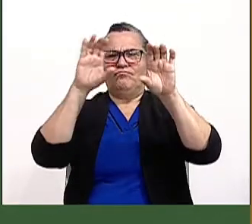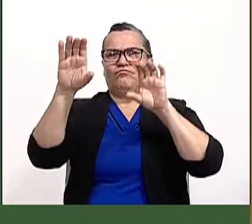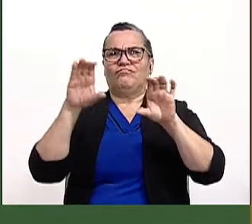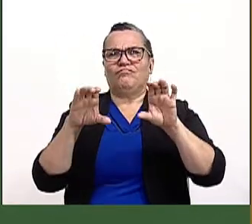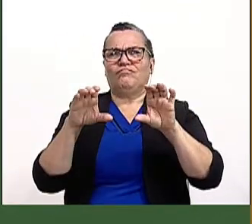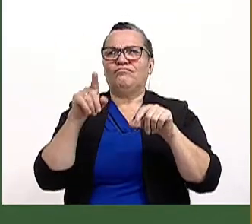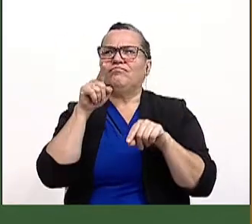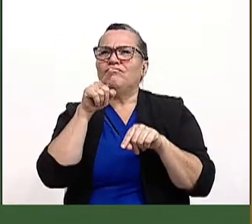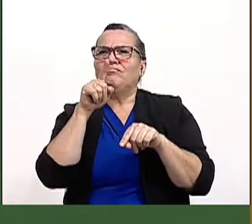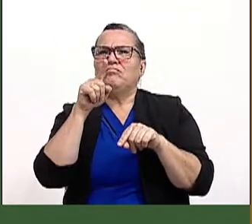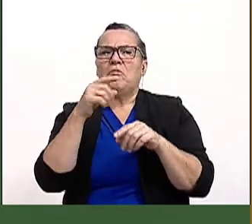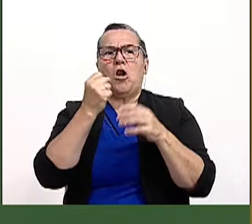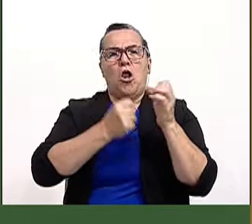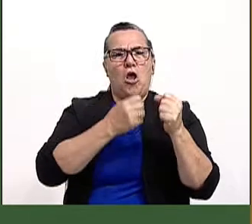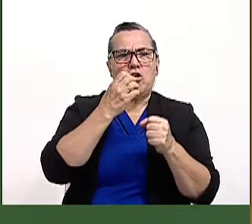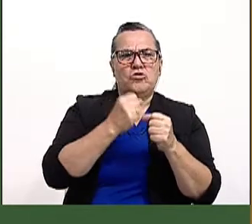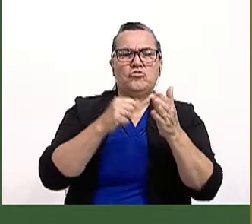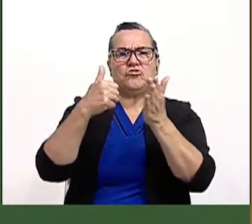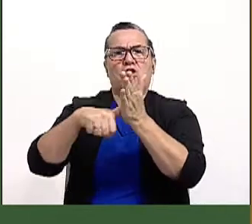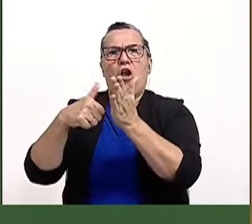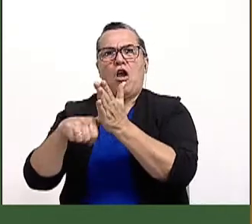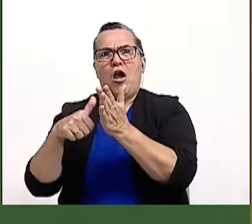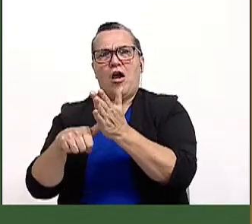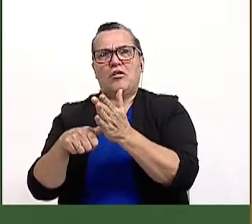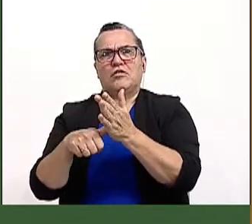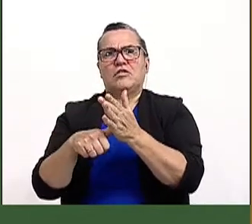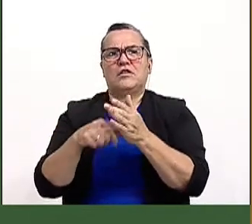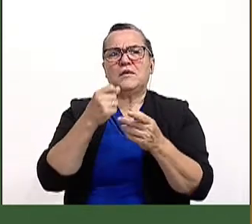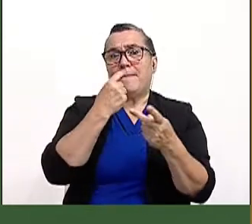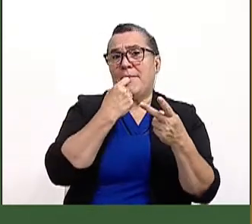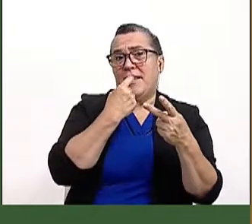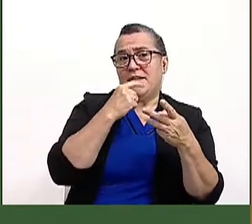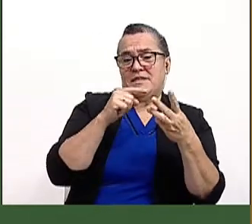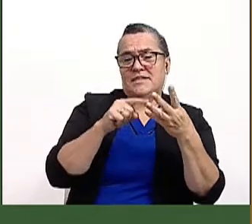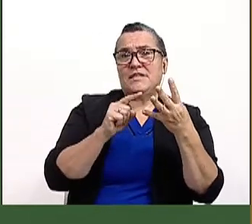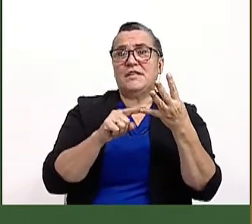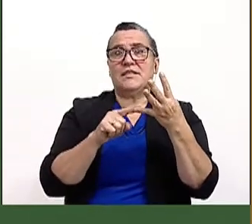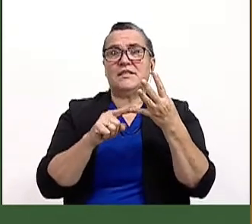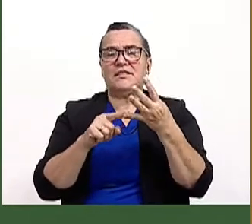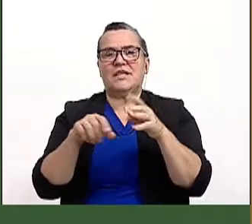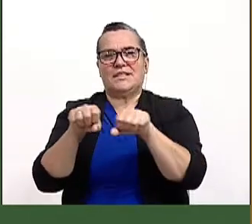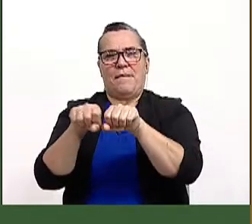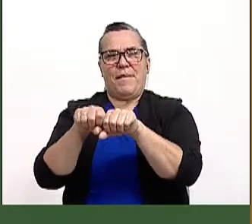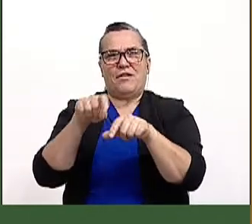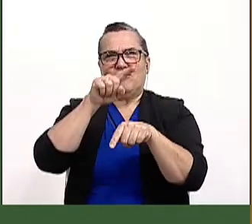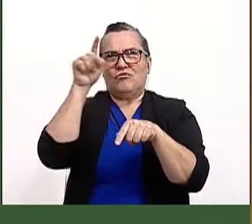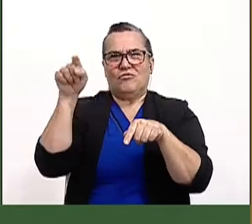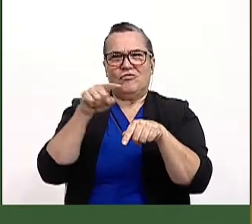the milk, letters, medicines, and also shoes.